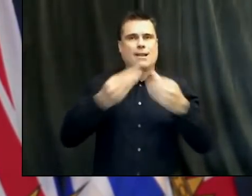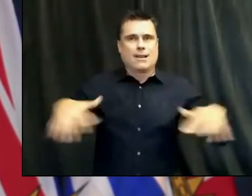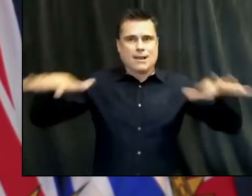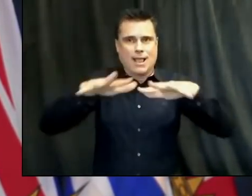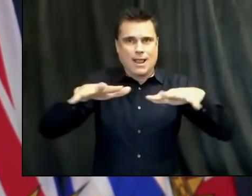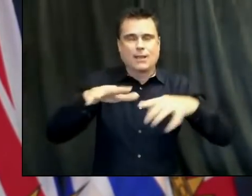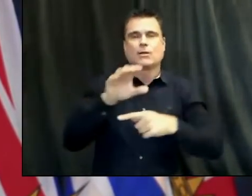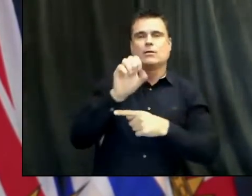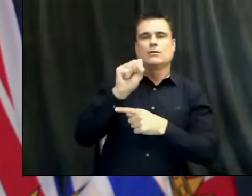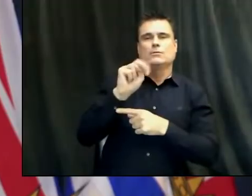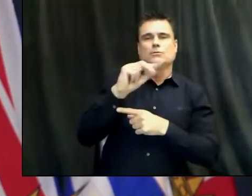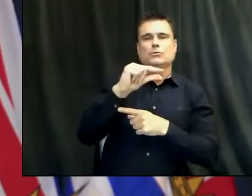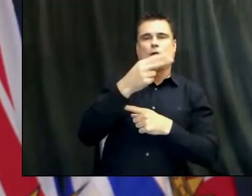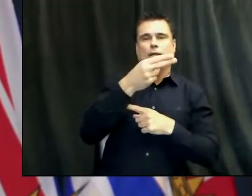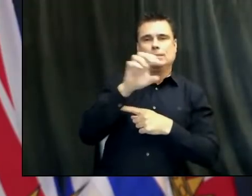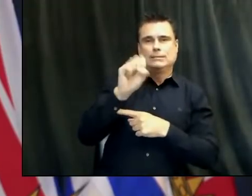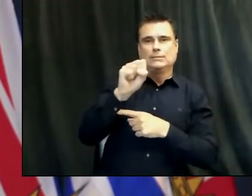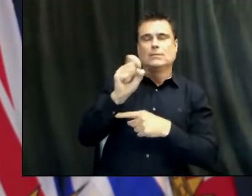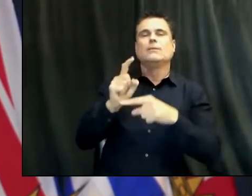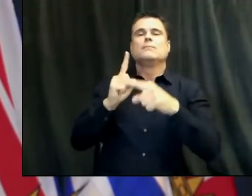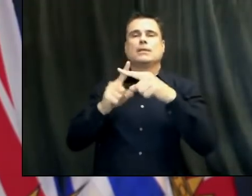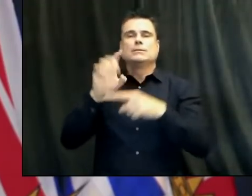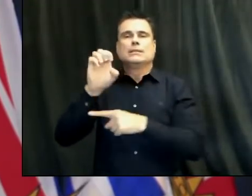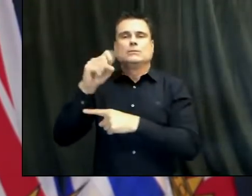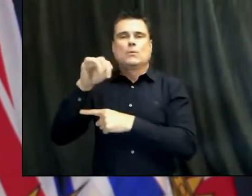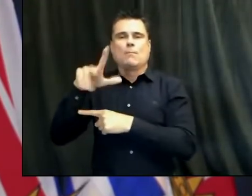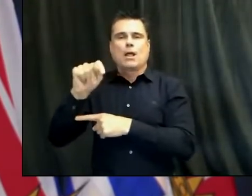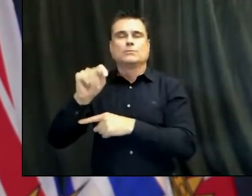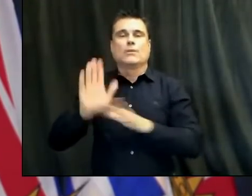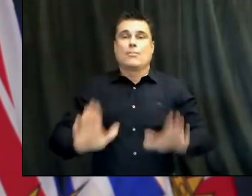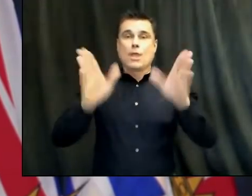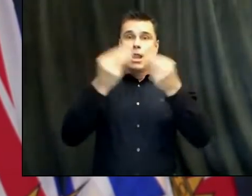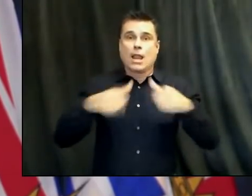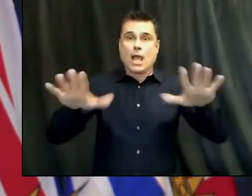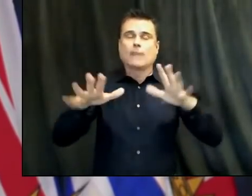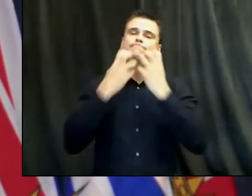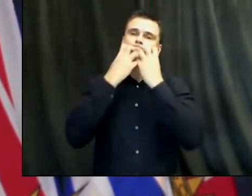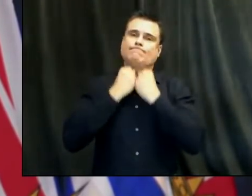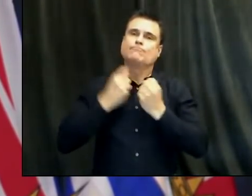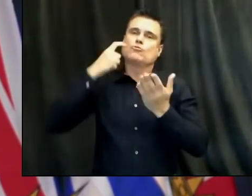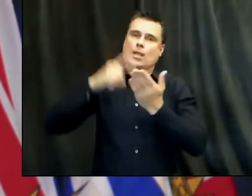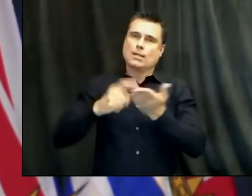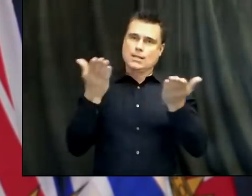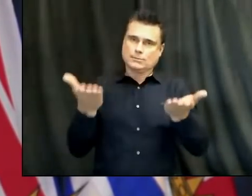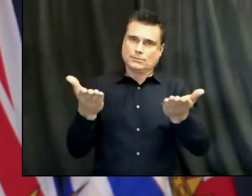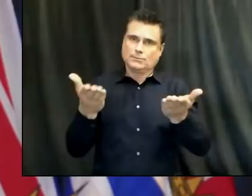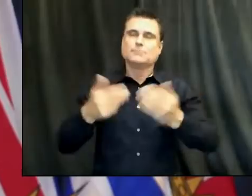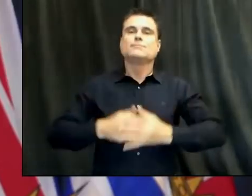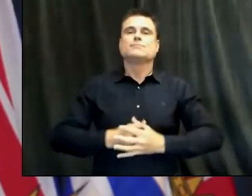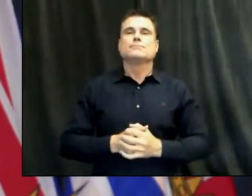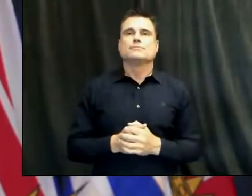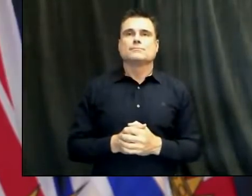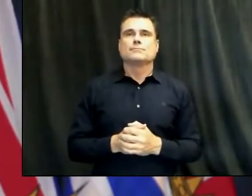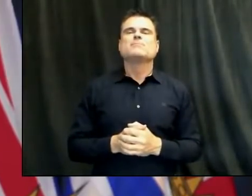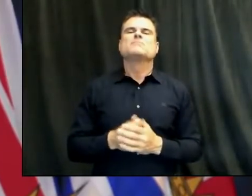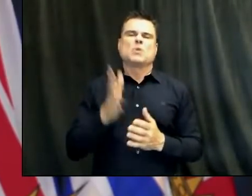Esquimalt First Nations. We'll be back briefing on Monday, November the 30th, here in